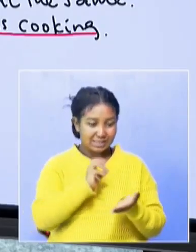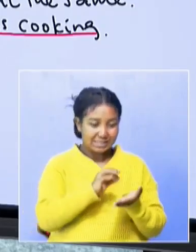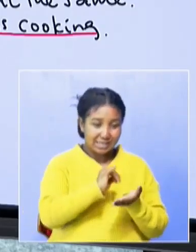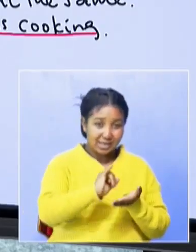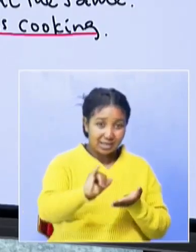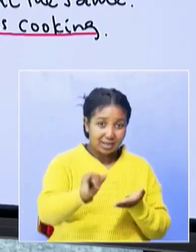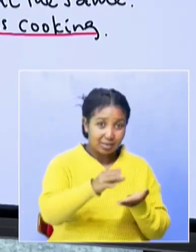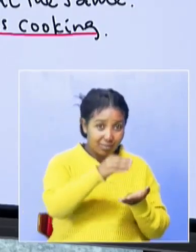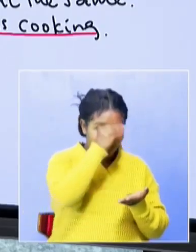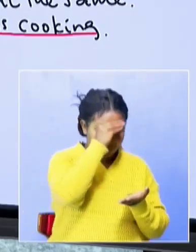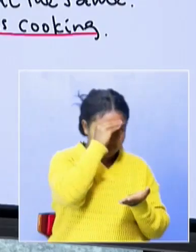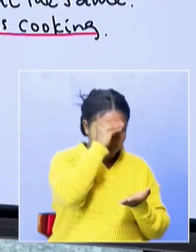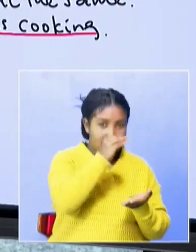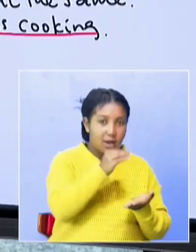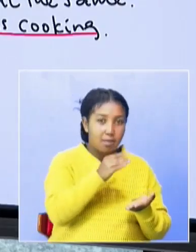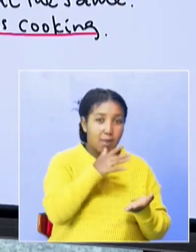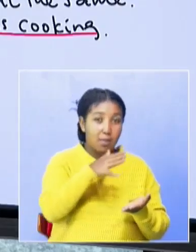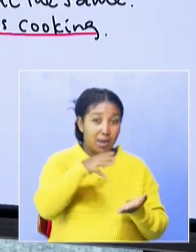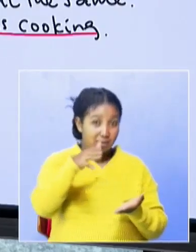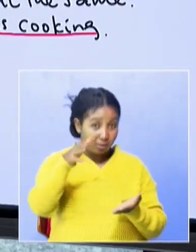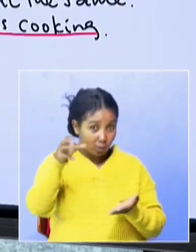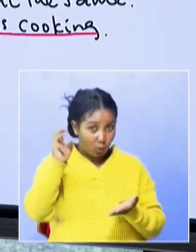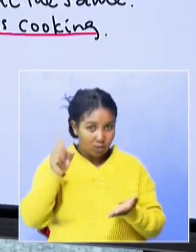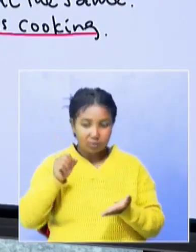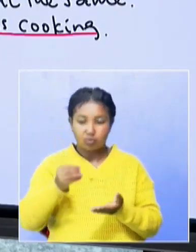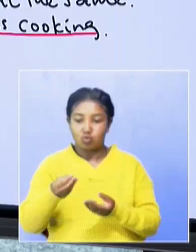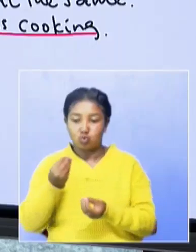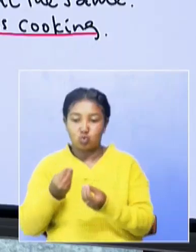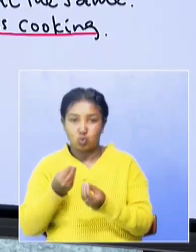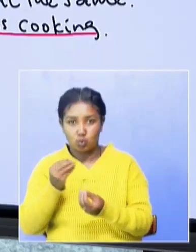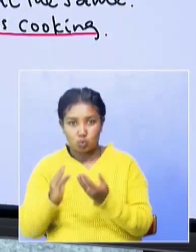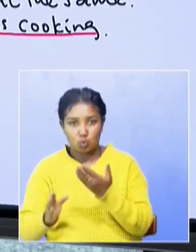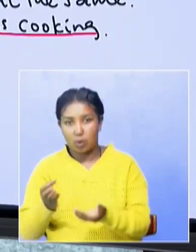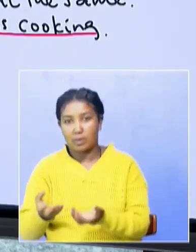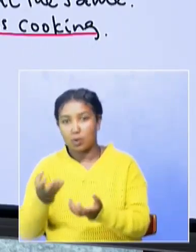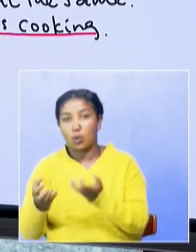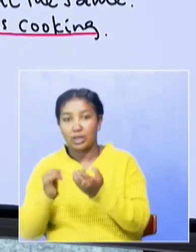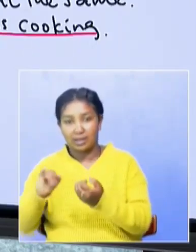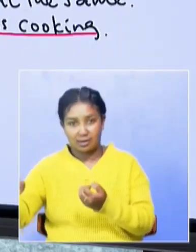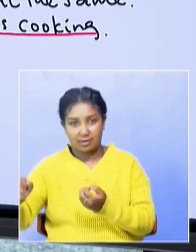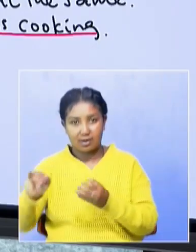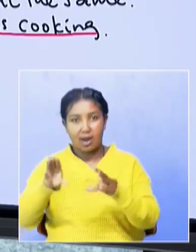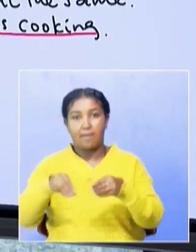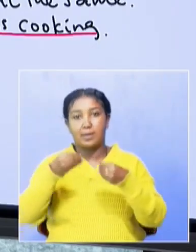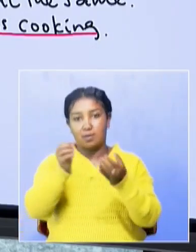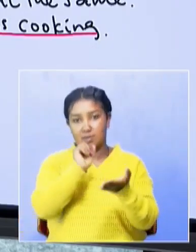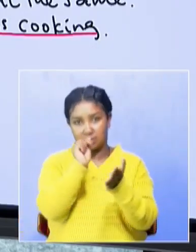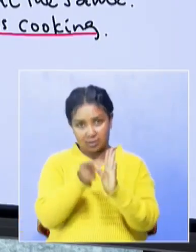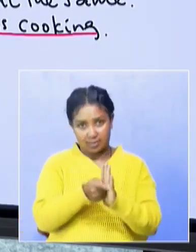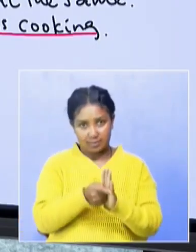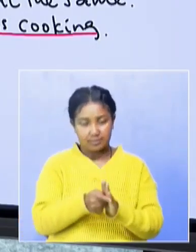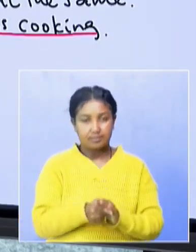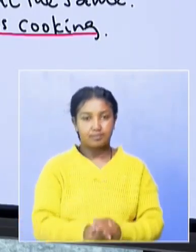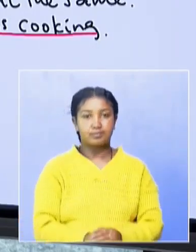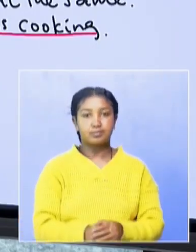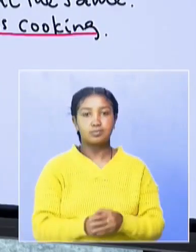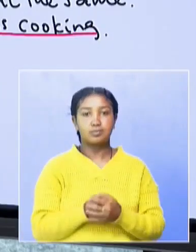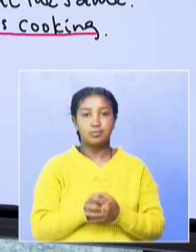studying my lesson, my mother was cooking. My mother was cooking. Let me give you another example.